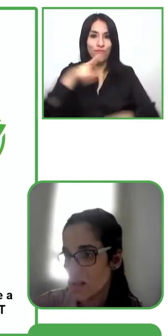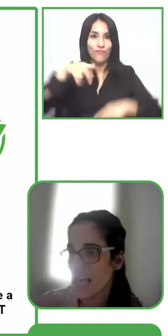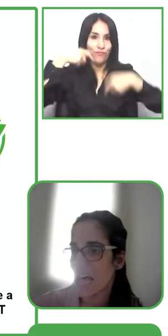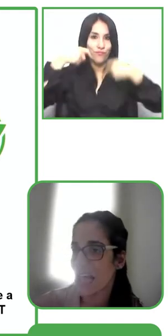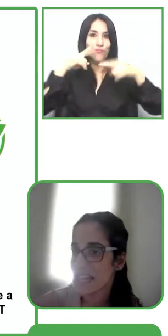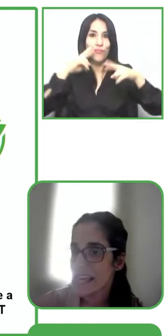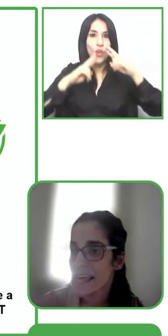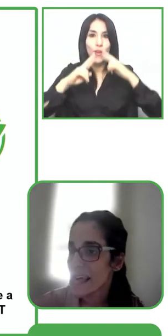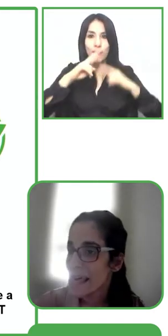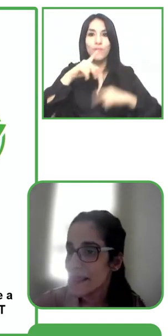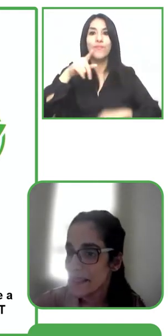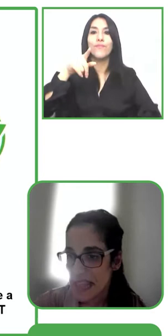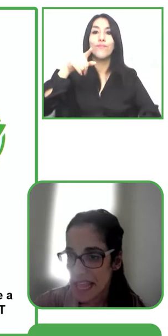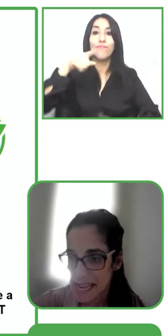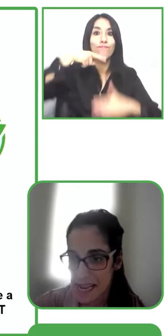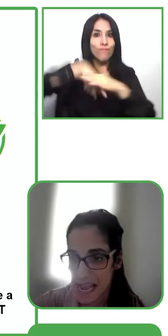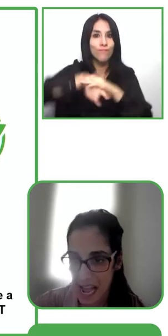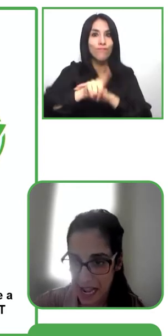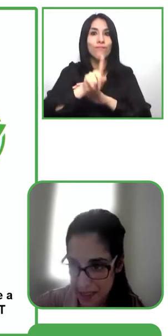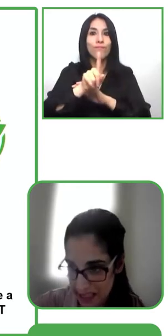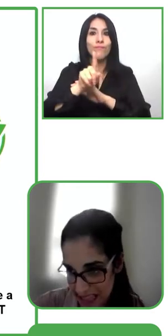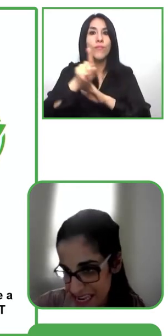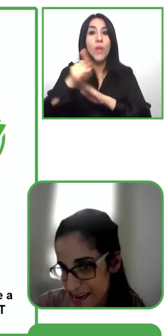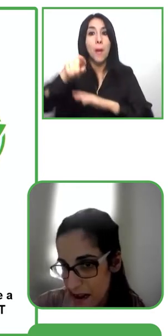of a foundation with